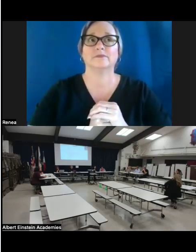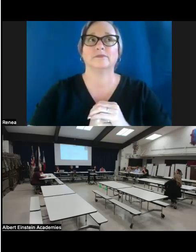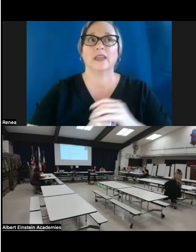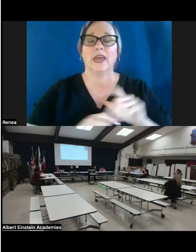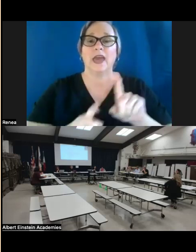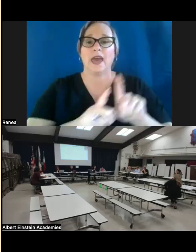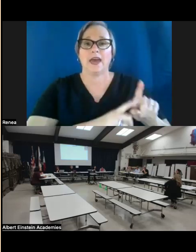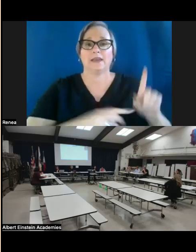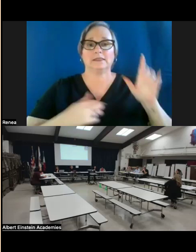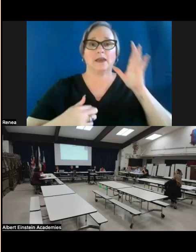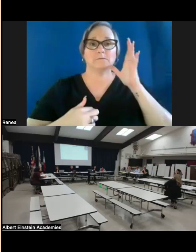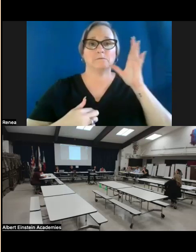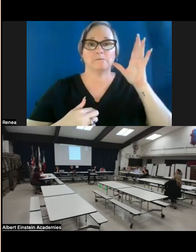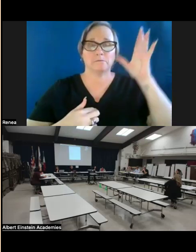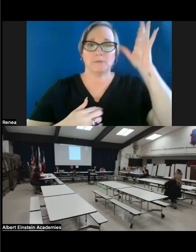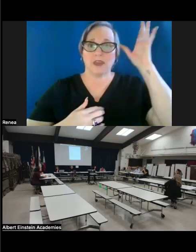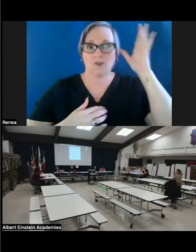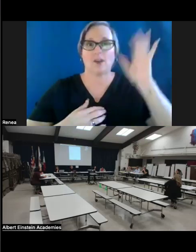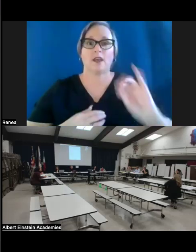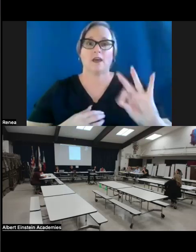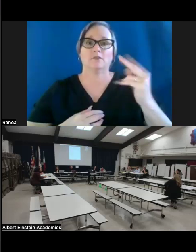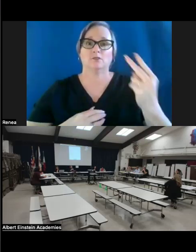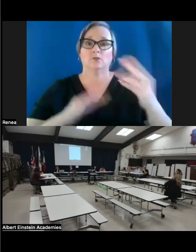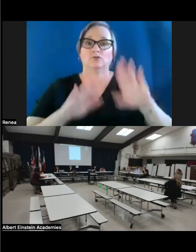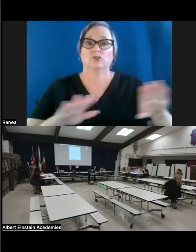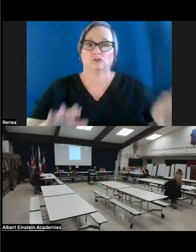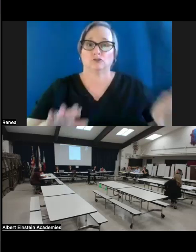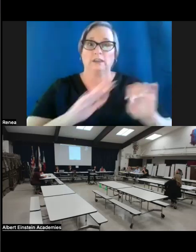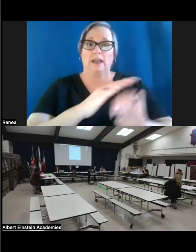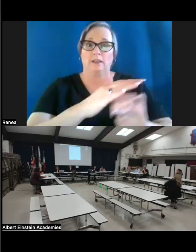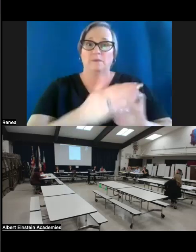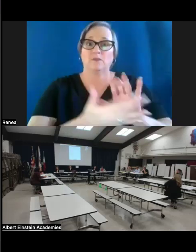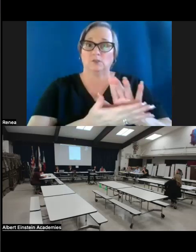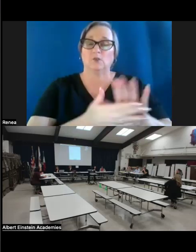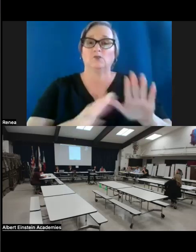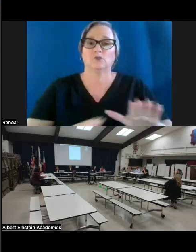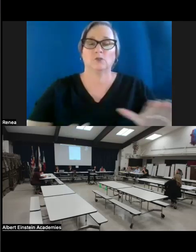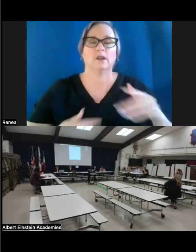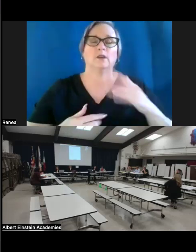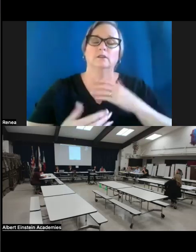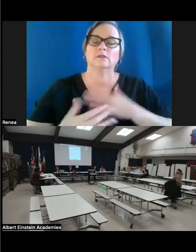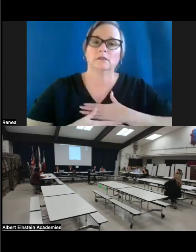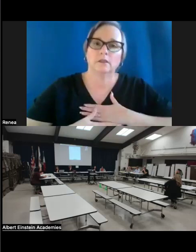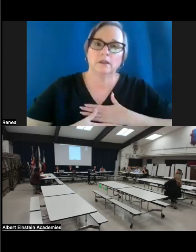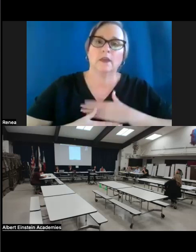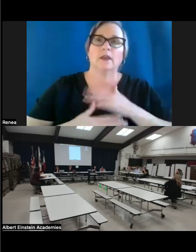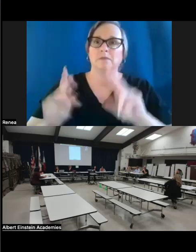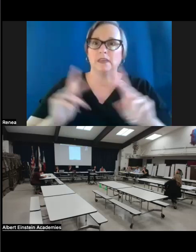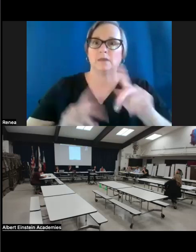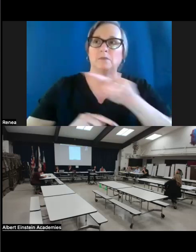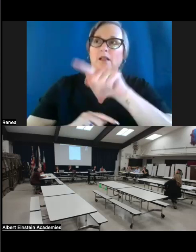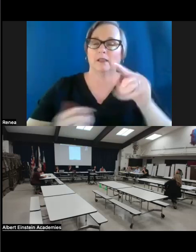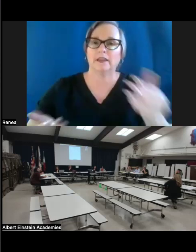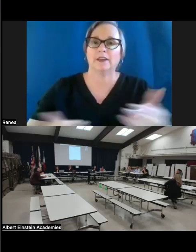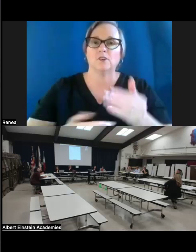at the elementary school. It means a lot to me to know that there are folks on campus that take their time in addition